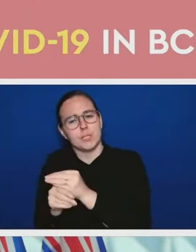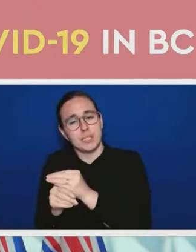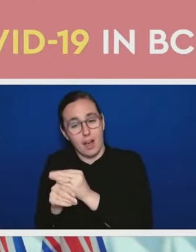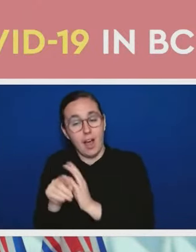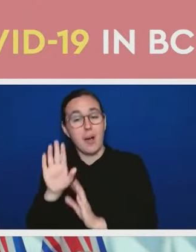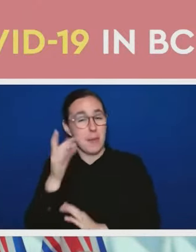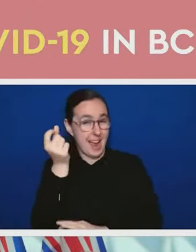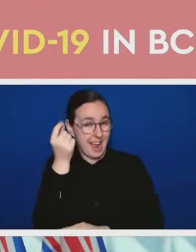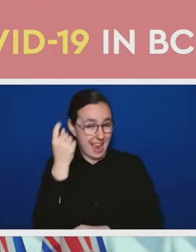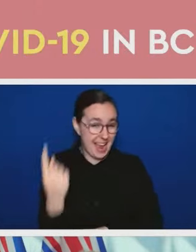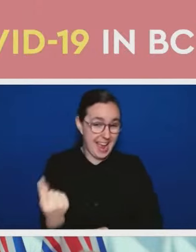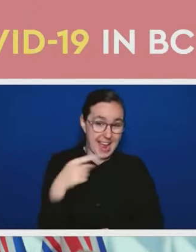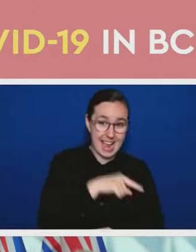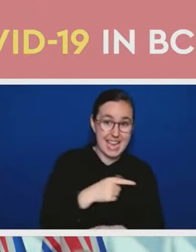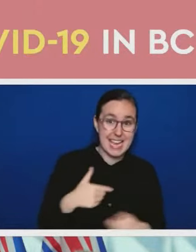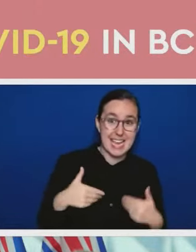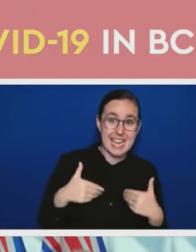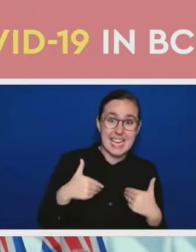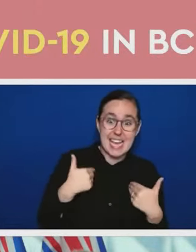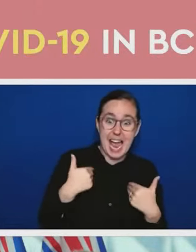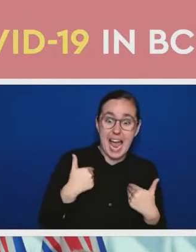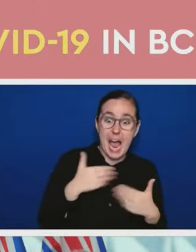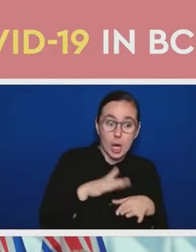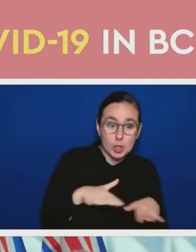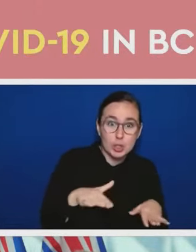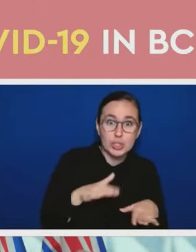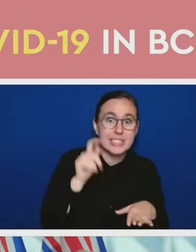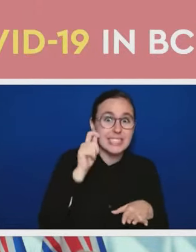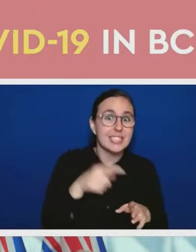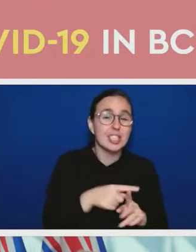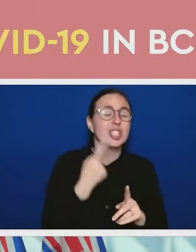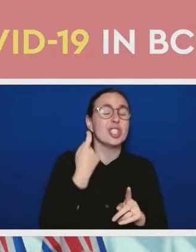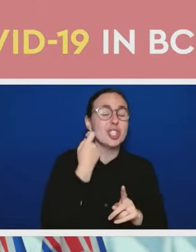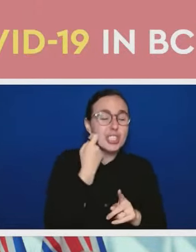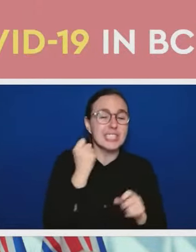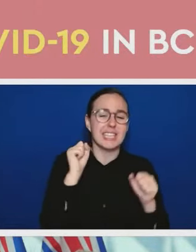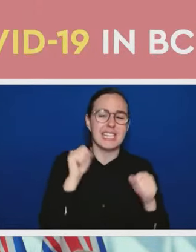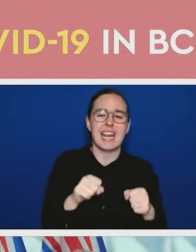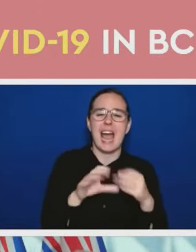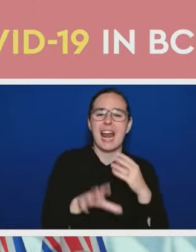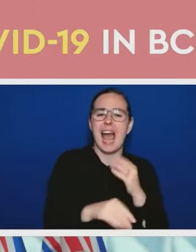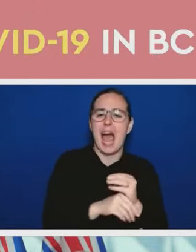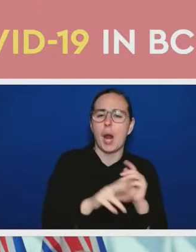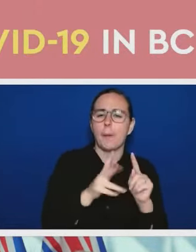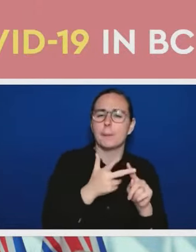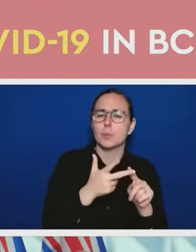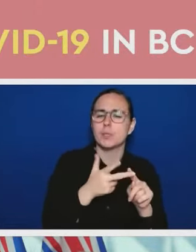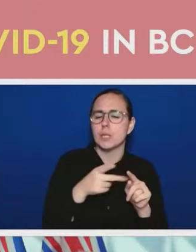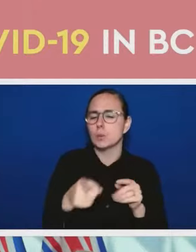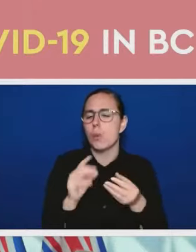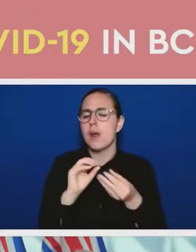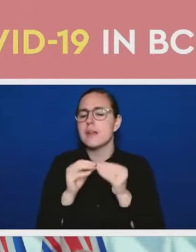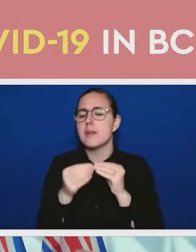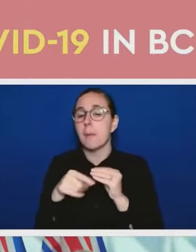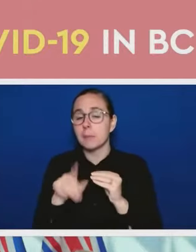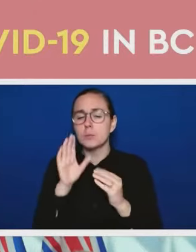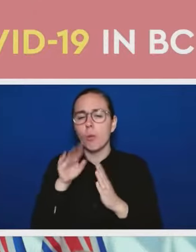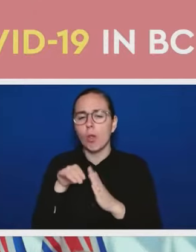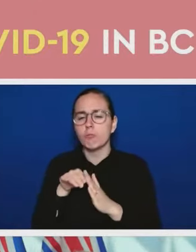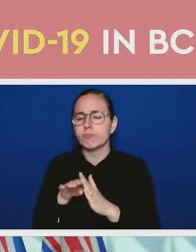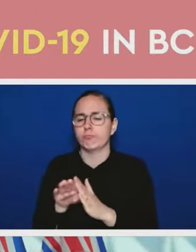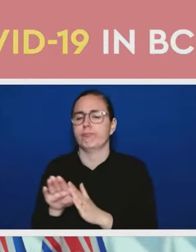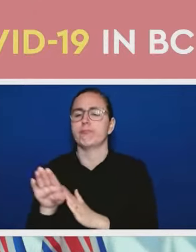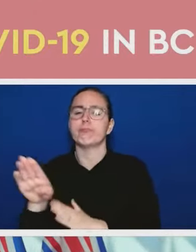very recently. And we know we have a very high level of uptake in people who are more vulnerable and older. And many of them